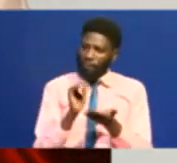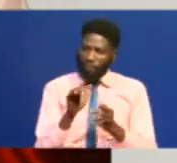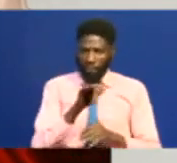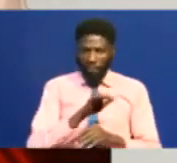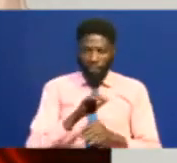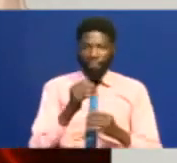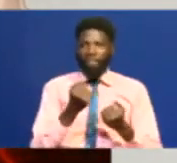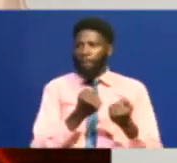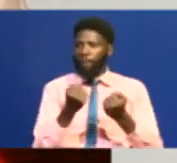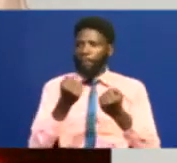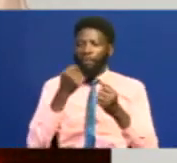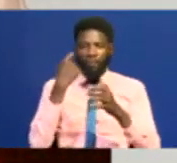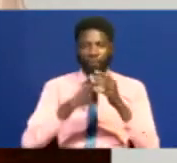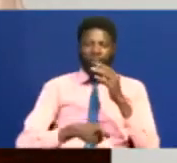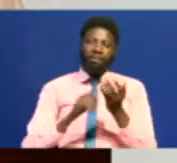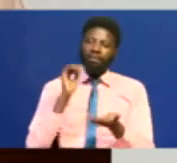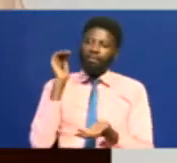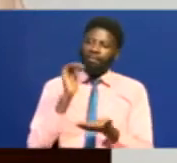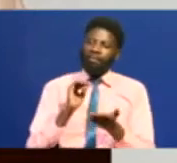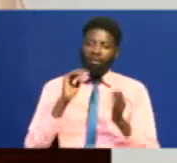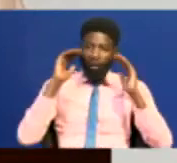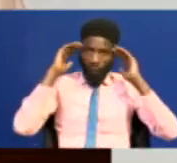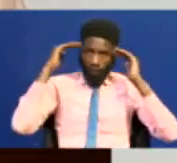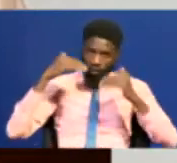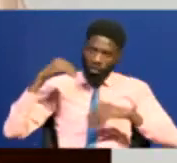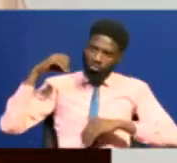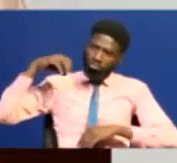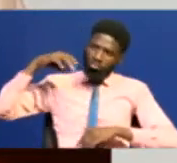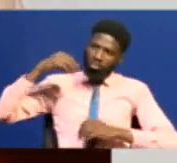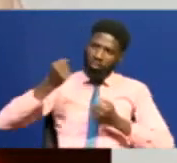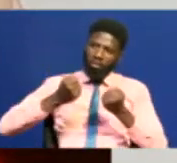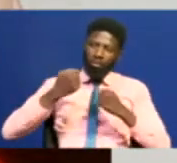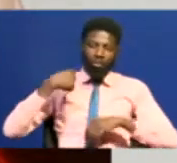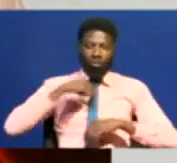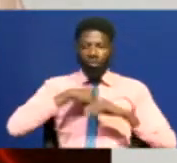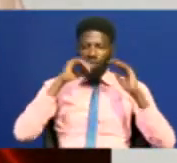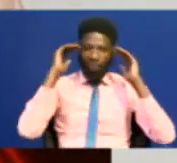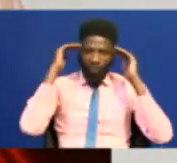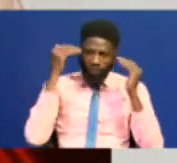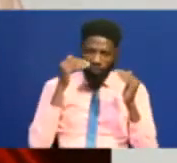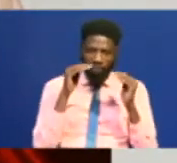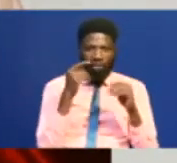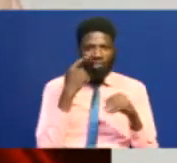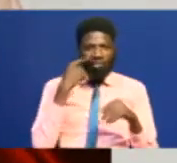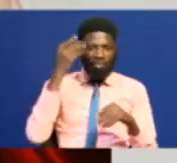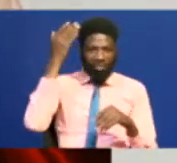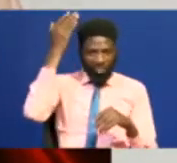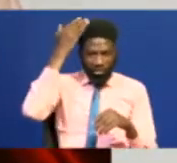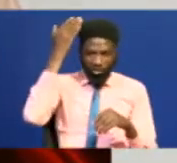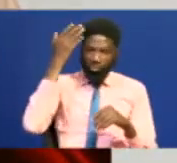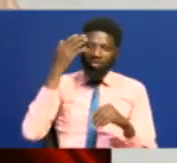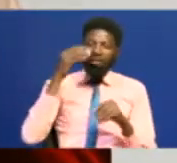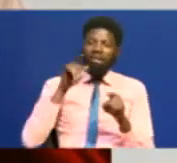So with our focus on EV, we're looking at, you know, want to take advantage of the tax incentives that the